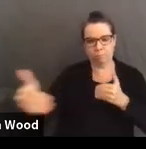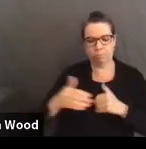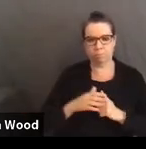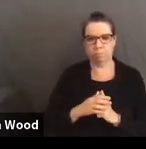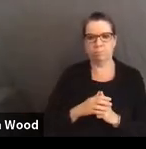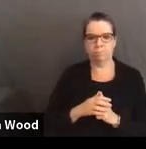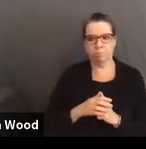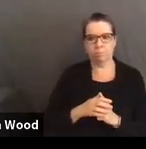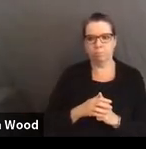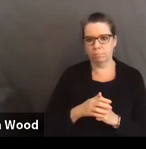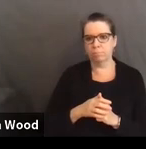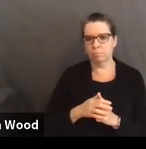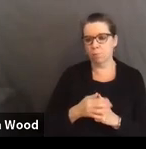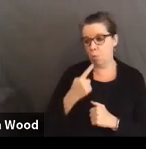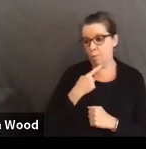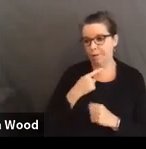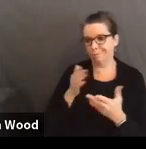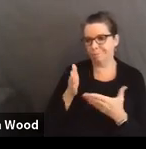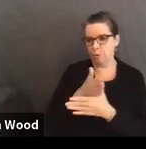with you during this webinar.